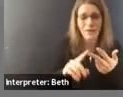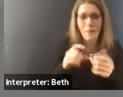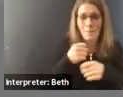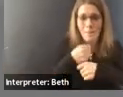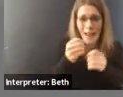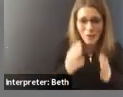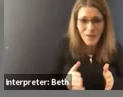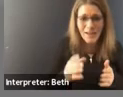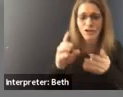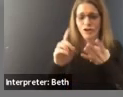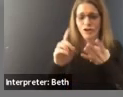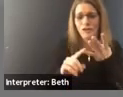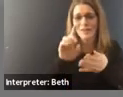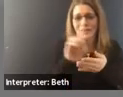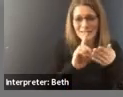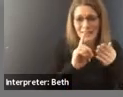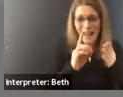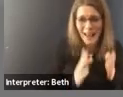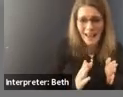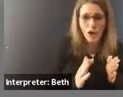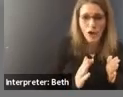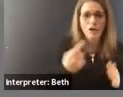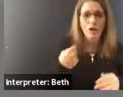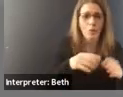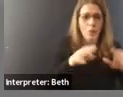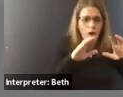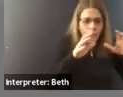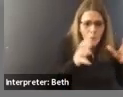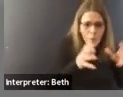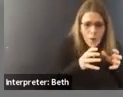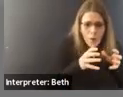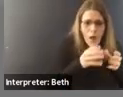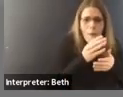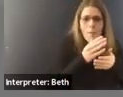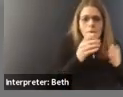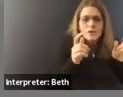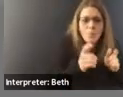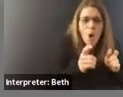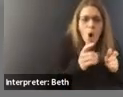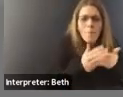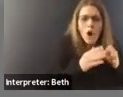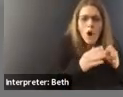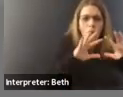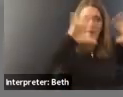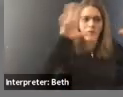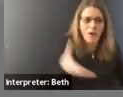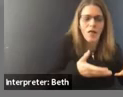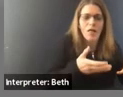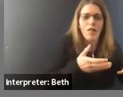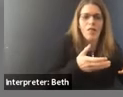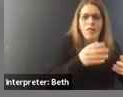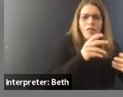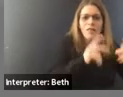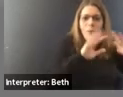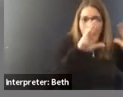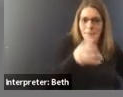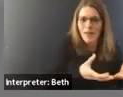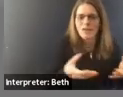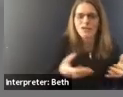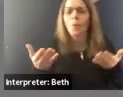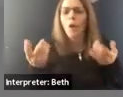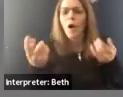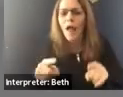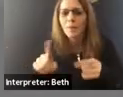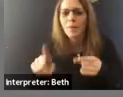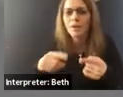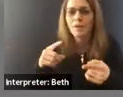happens when the population as a whole starts to use CAD? So that's my thought-provoking, where are we